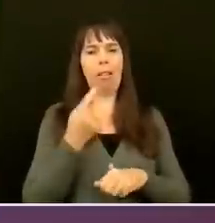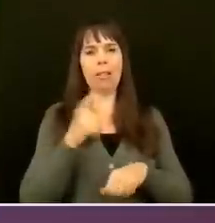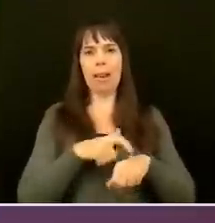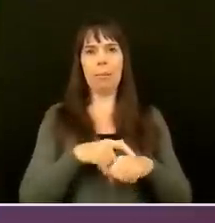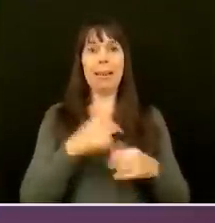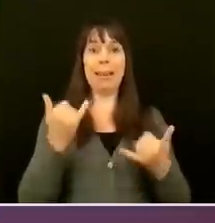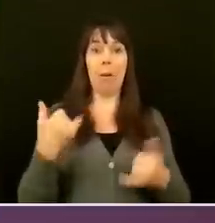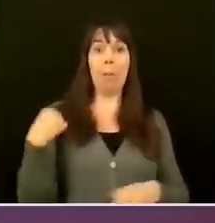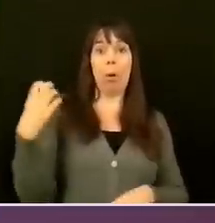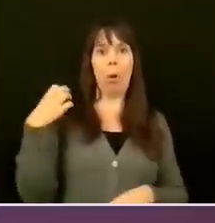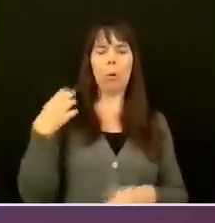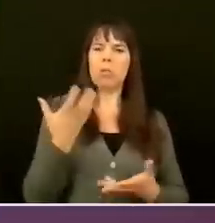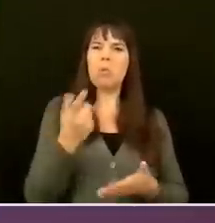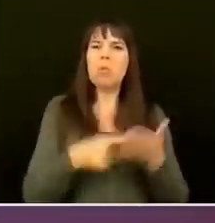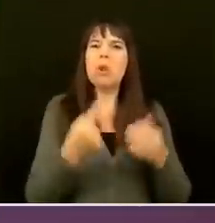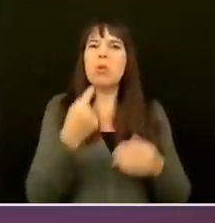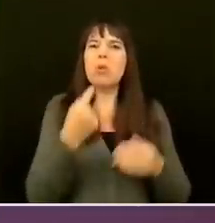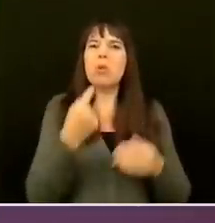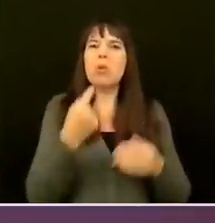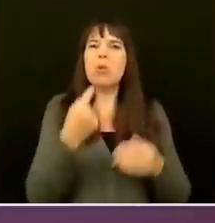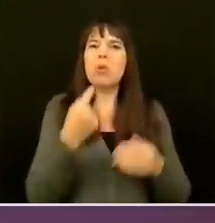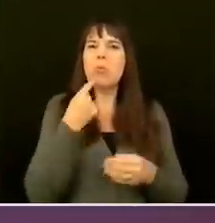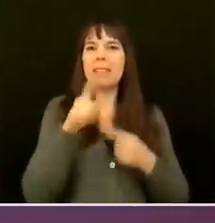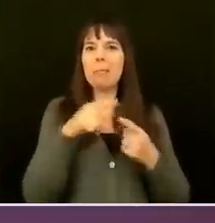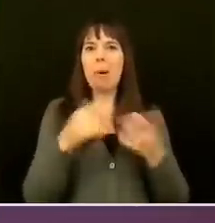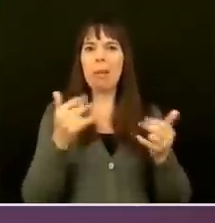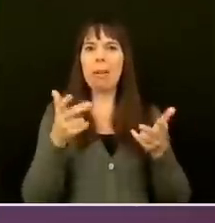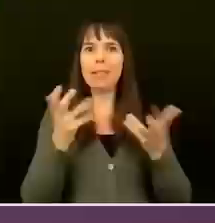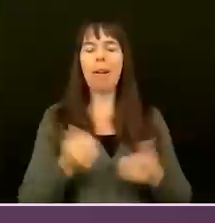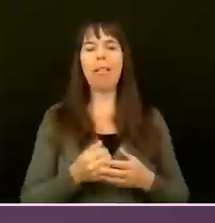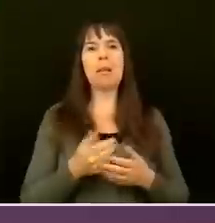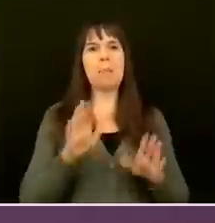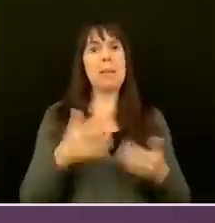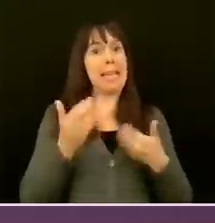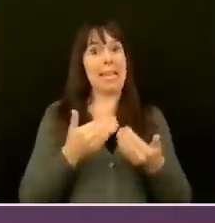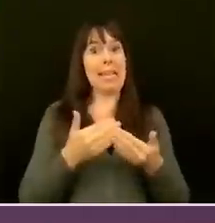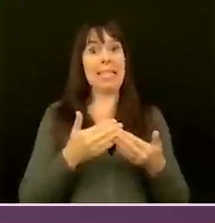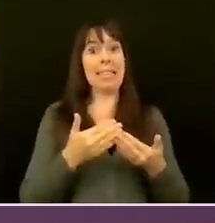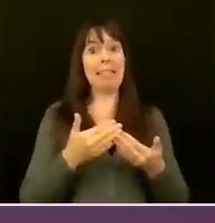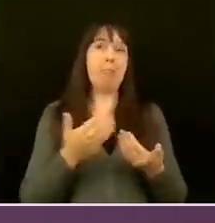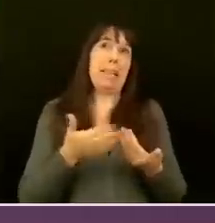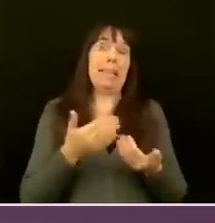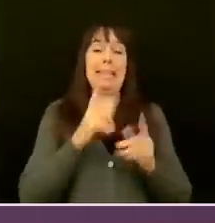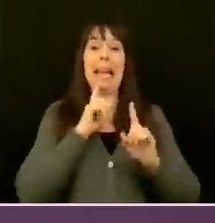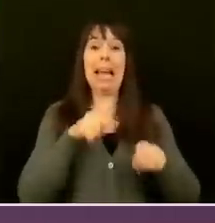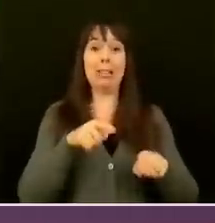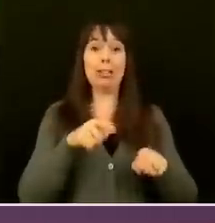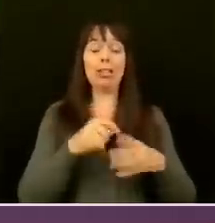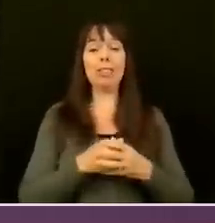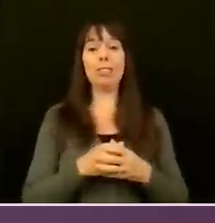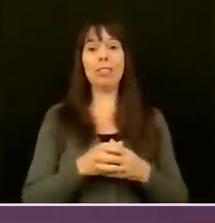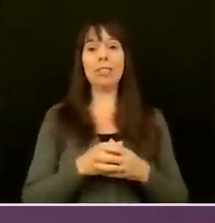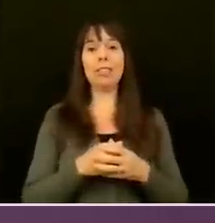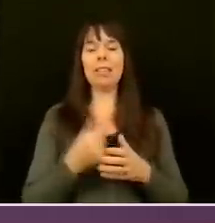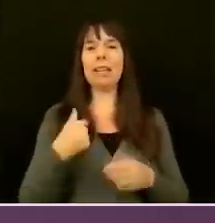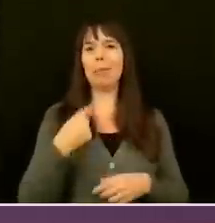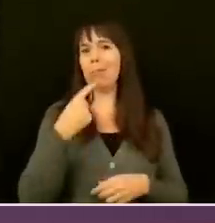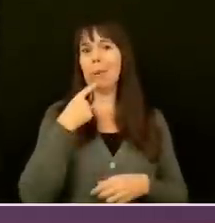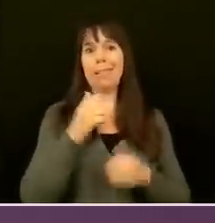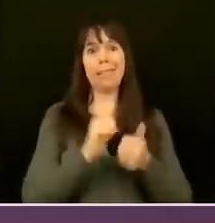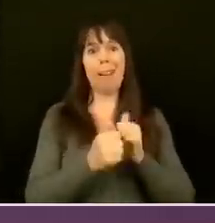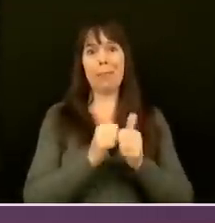I'm a coach. Coach, what do you miss the most about playing? And it's an easy decision, or it's an easy answer, I should say. I miss the